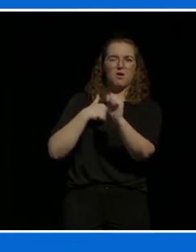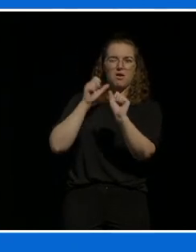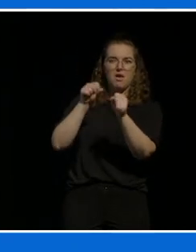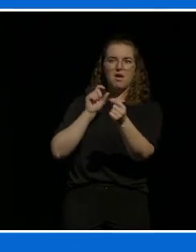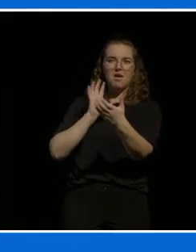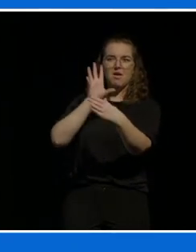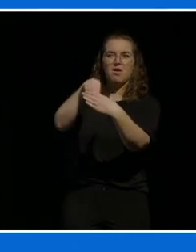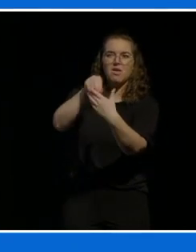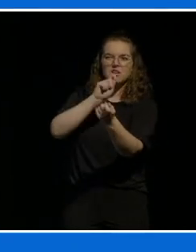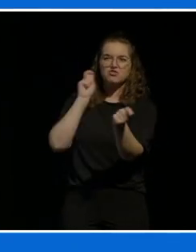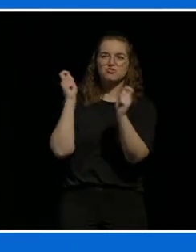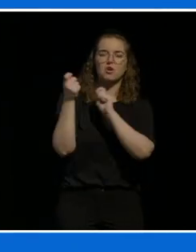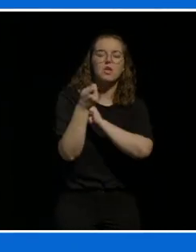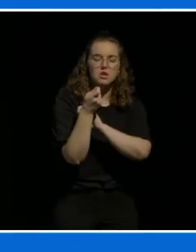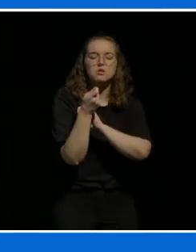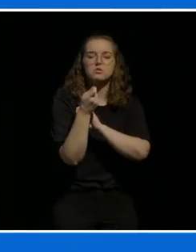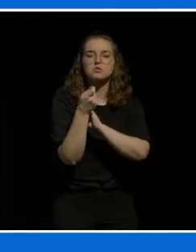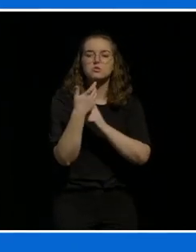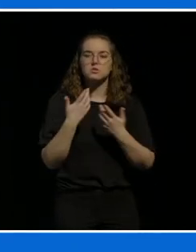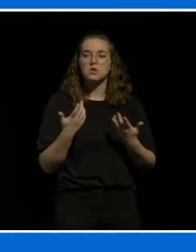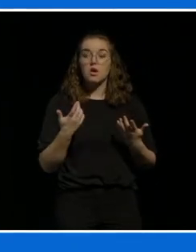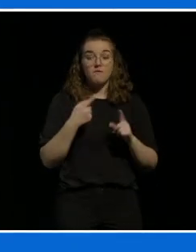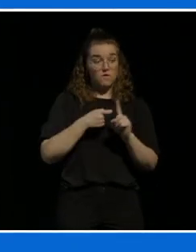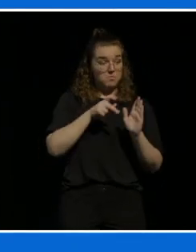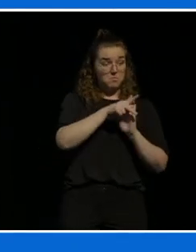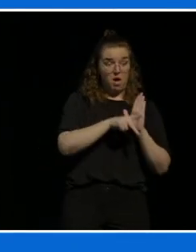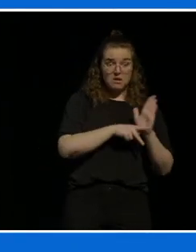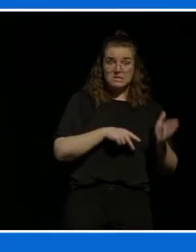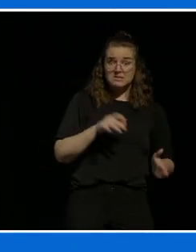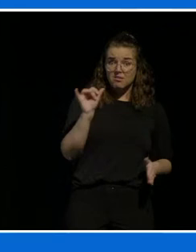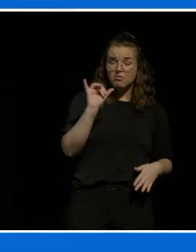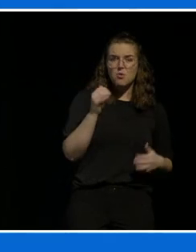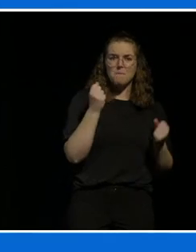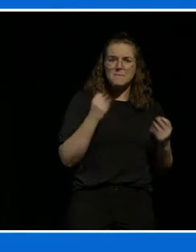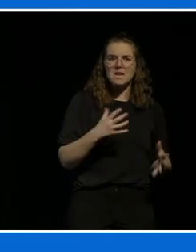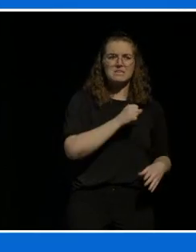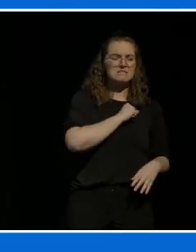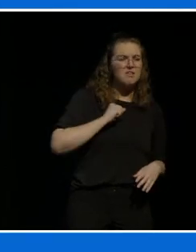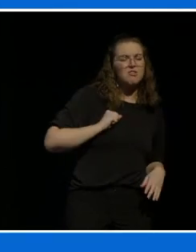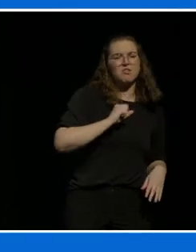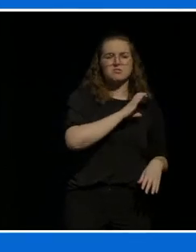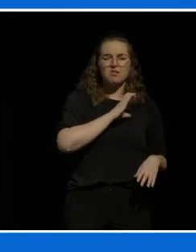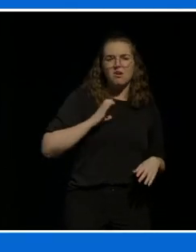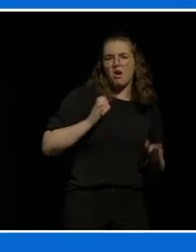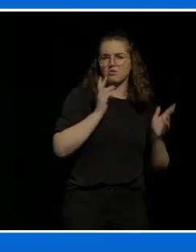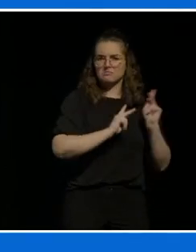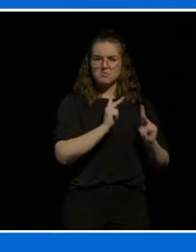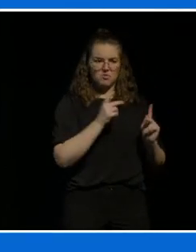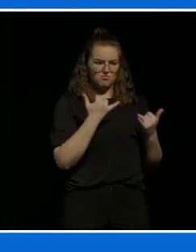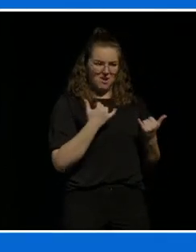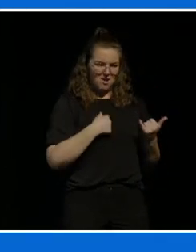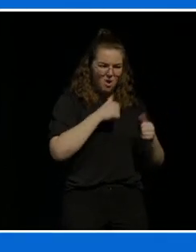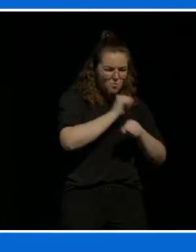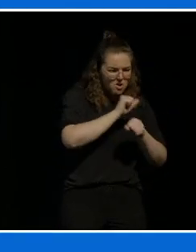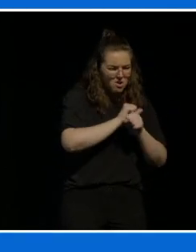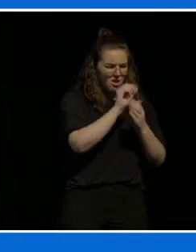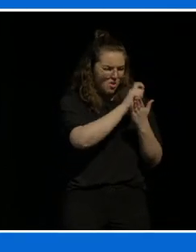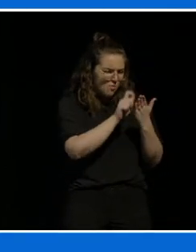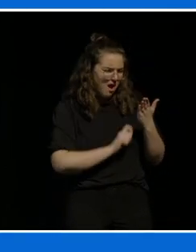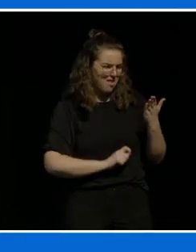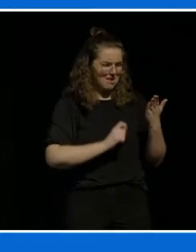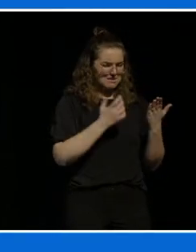the things that can be done. It can be done from the policy side. There's a lot of different senators and Congress people right now working on issues to